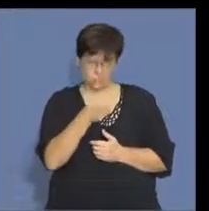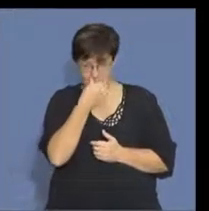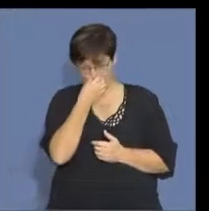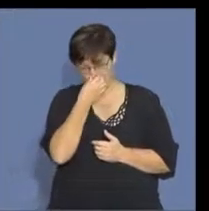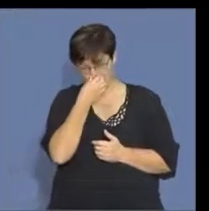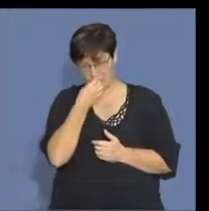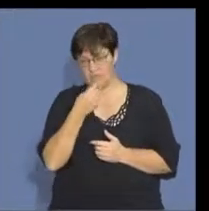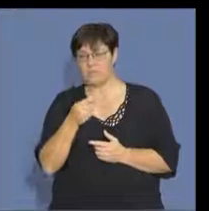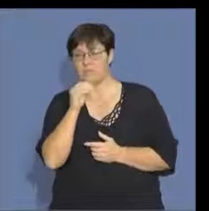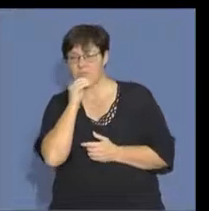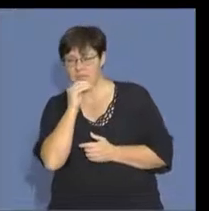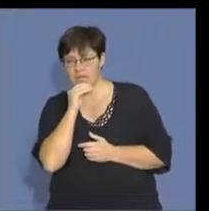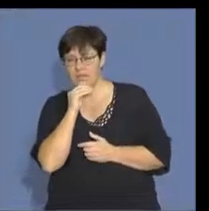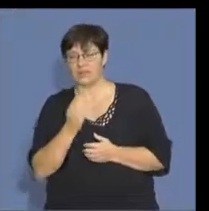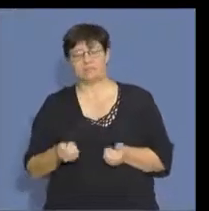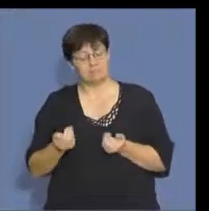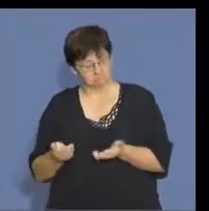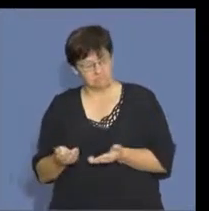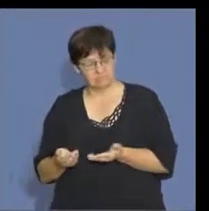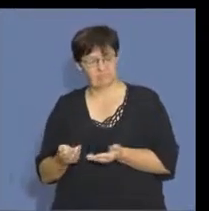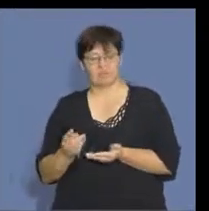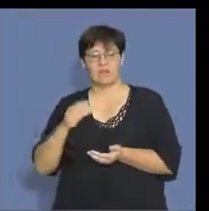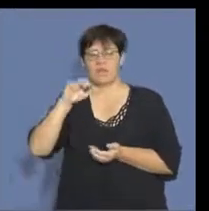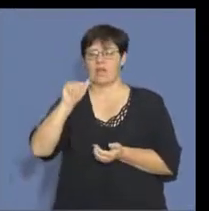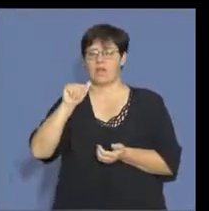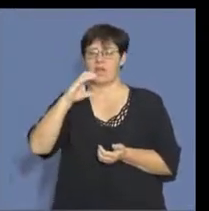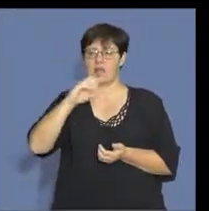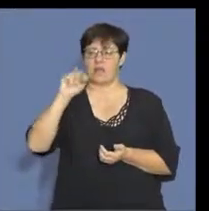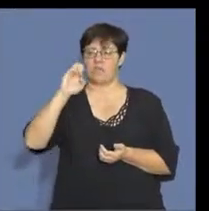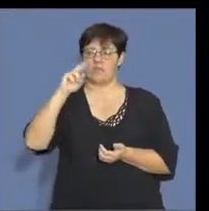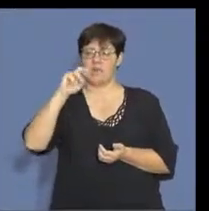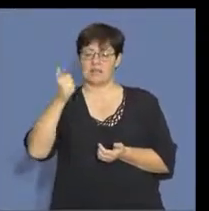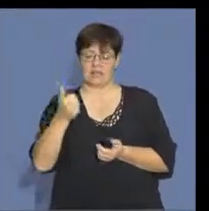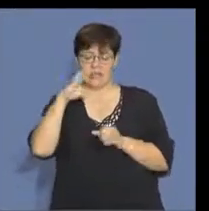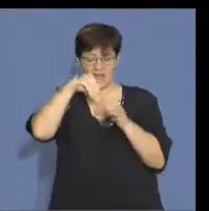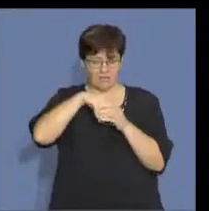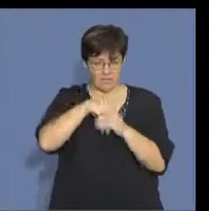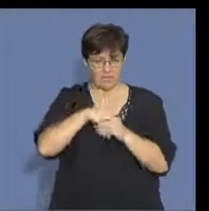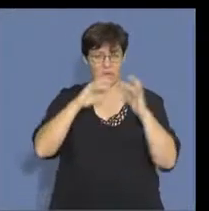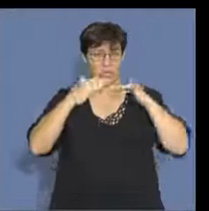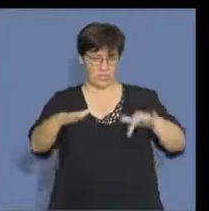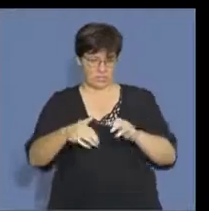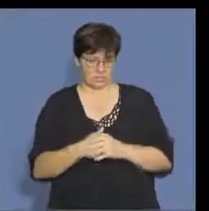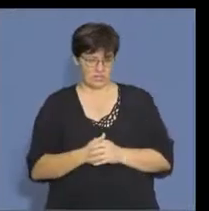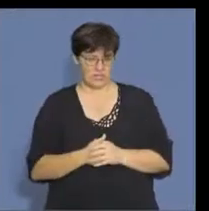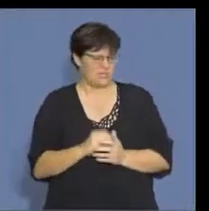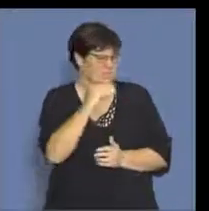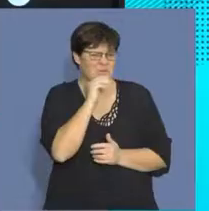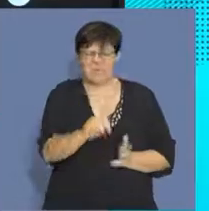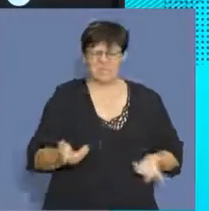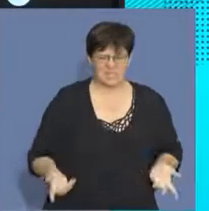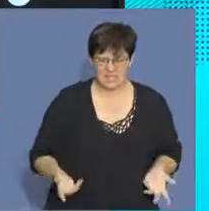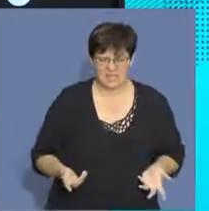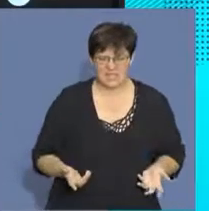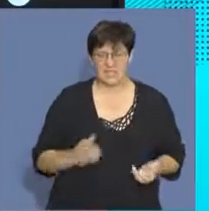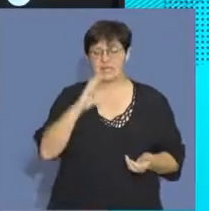atmosphere can also precipitate as carbonate in the ocean's sediments. This essentially refers to how